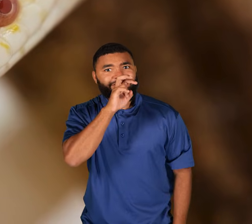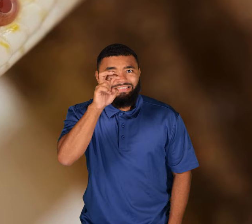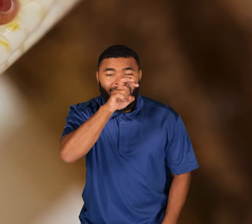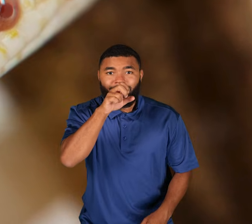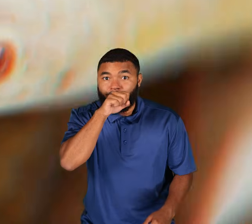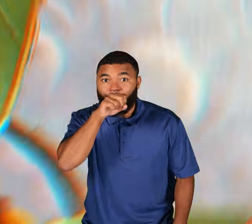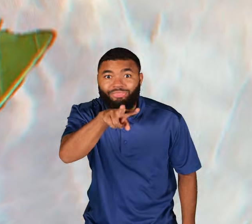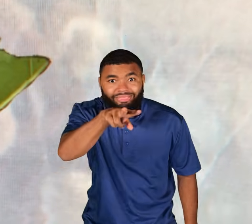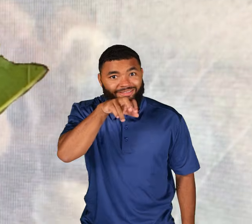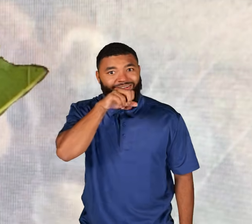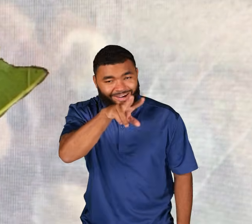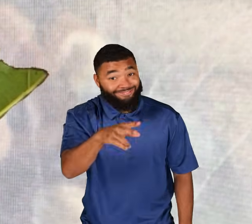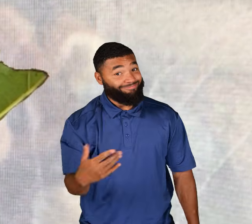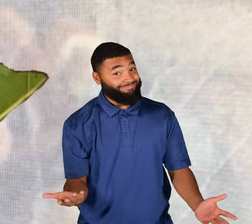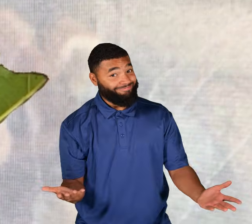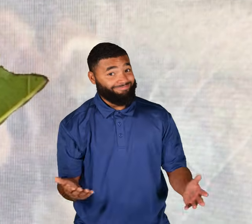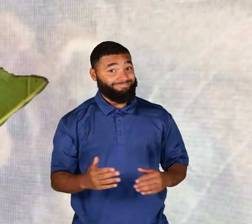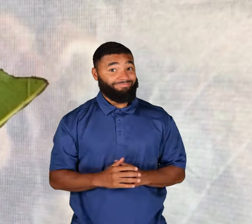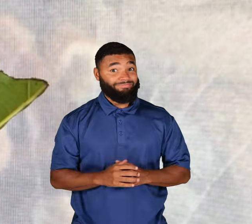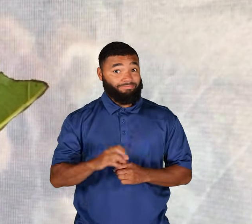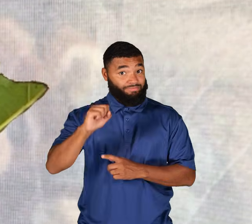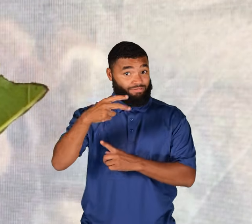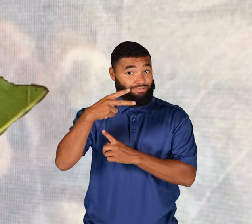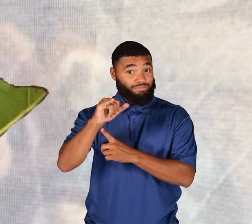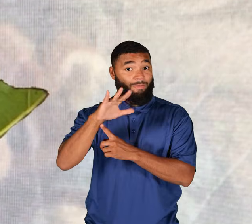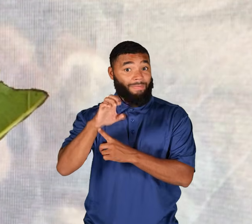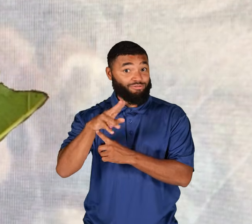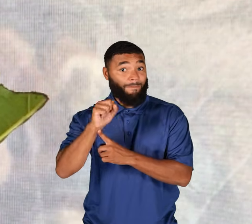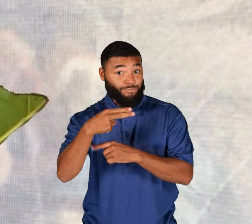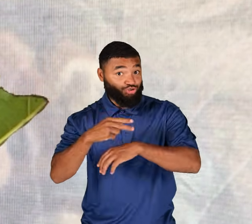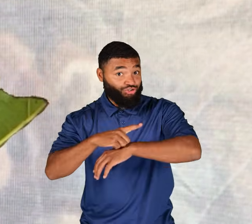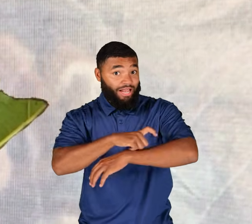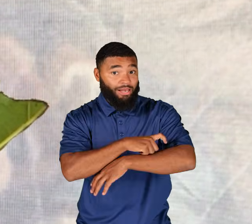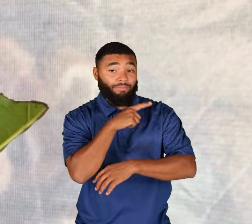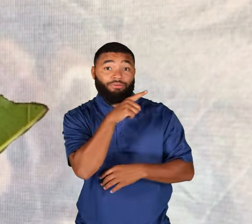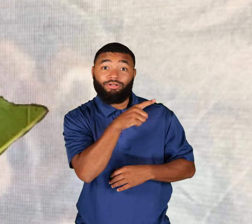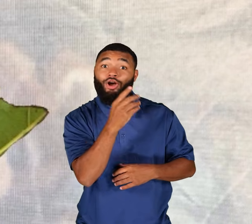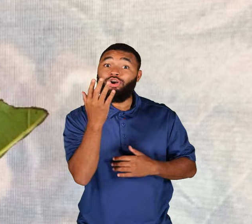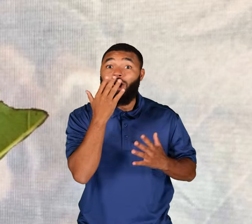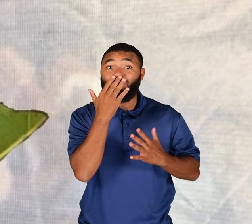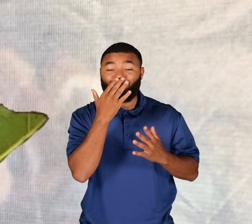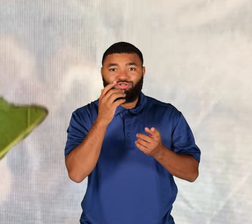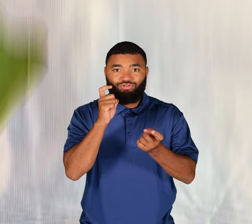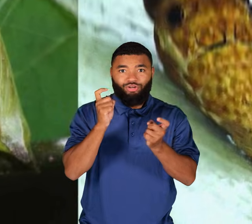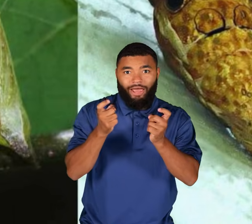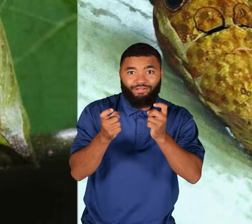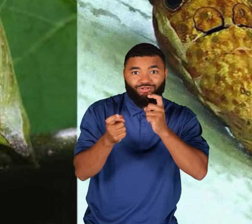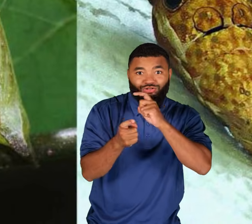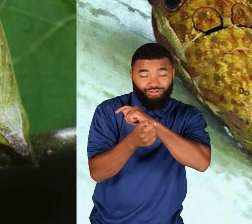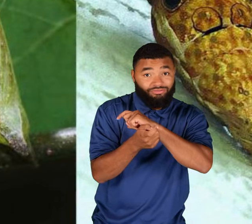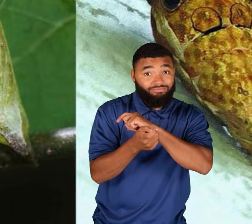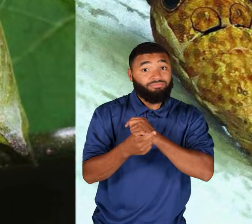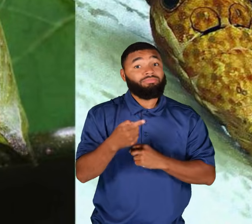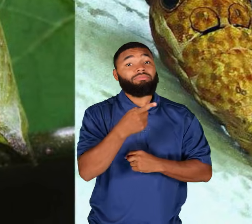even better. One interesting thing about the spicebush caterpillar is how it changes depending on the season.